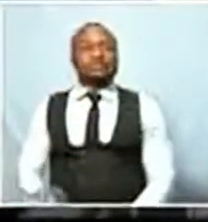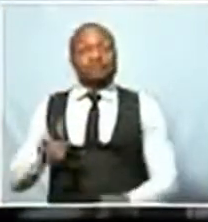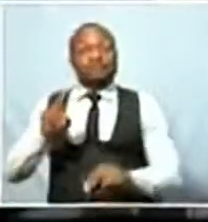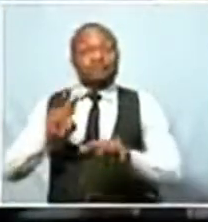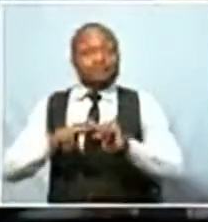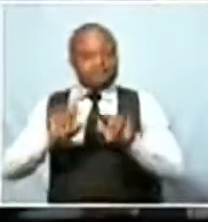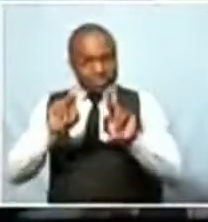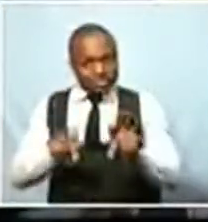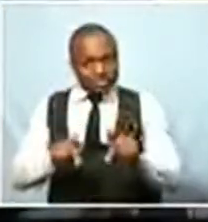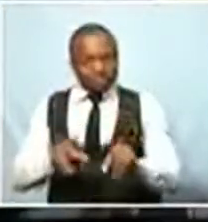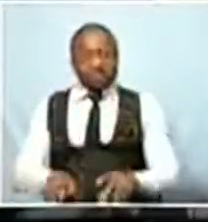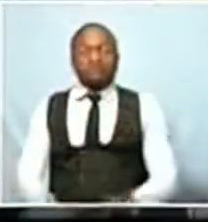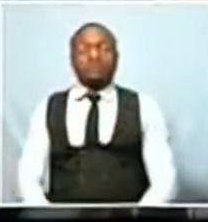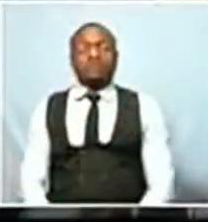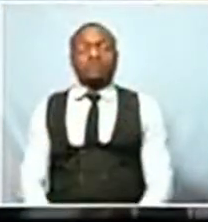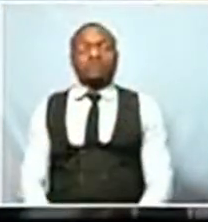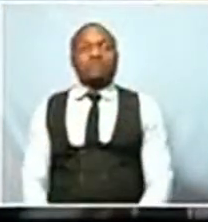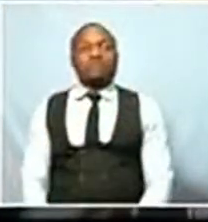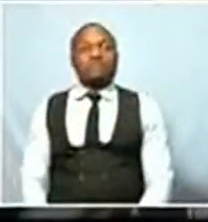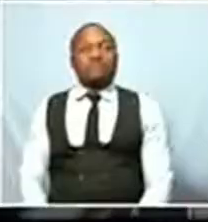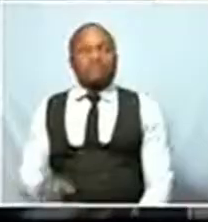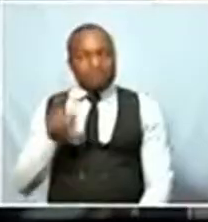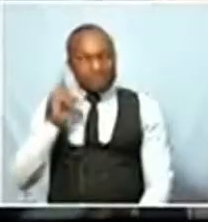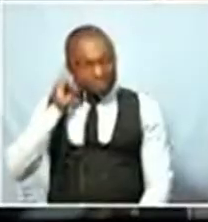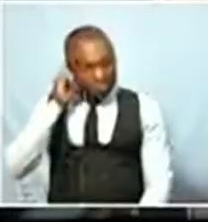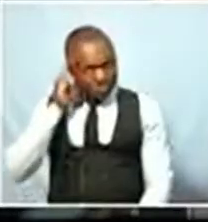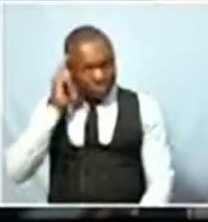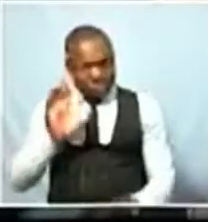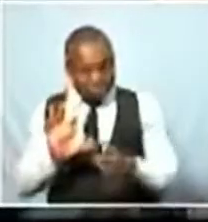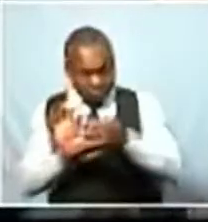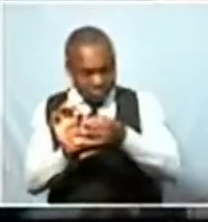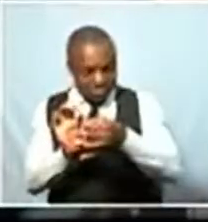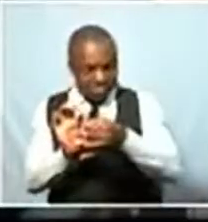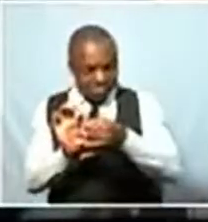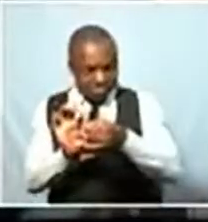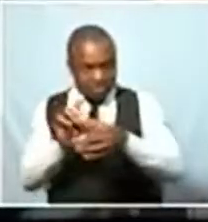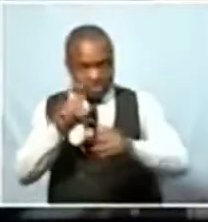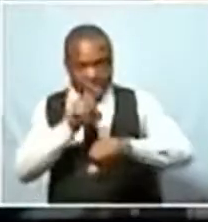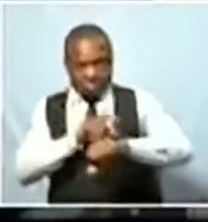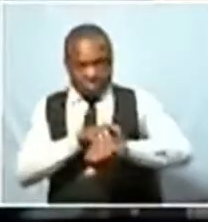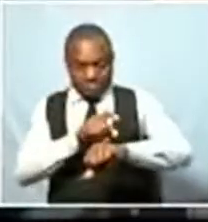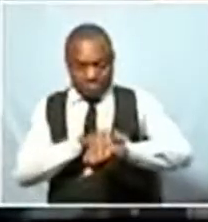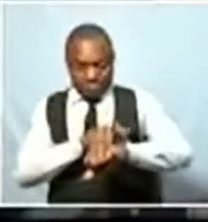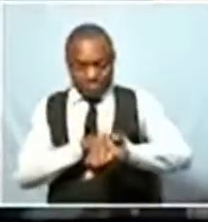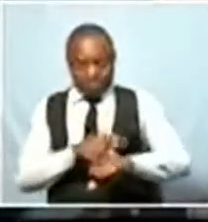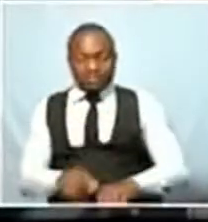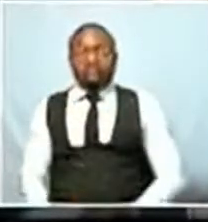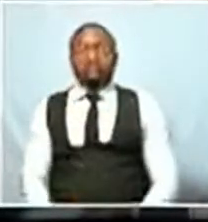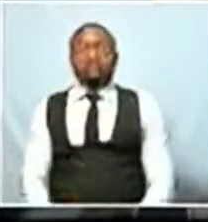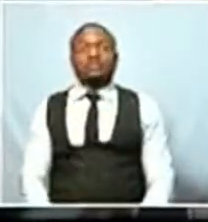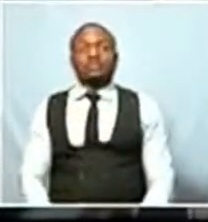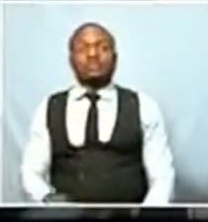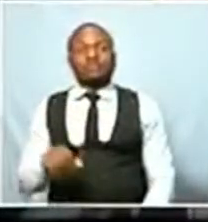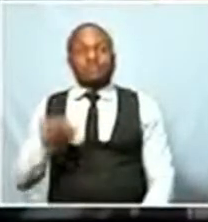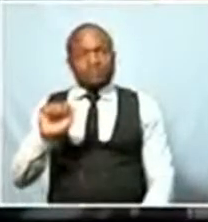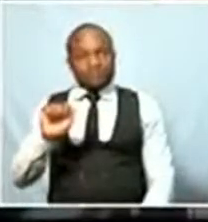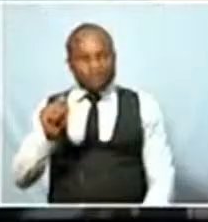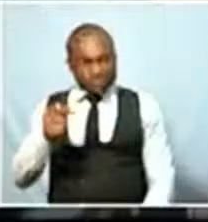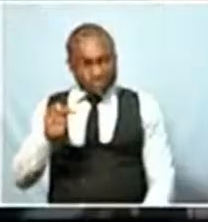Chairperson, I think I joined at a time when the Auditor General